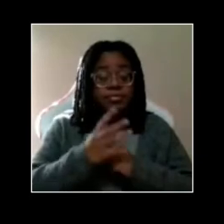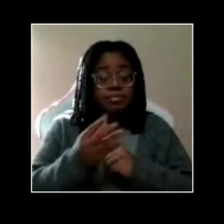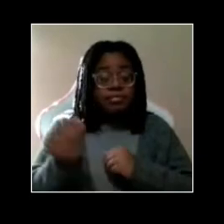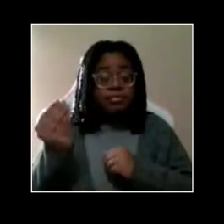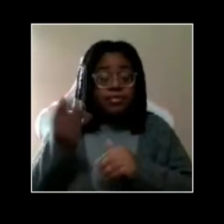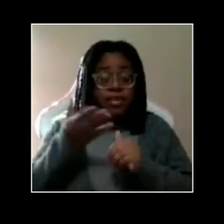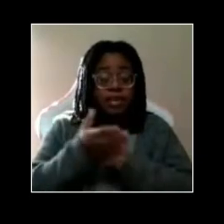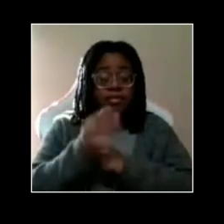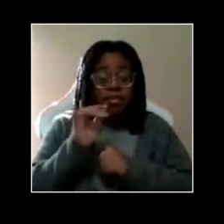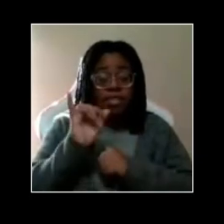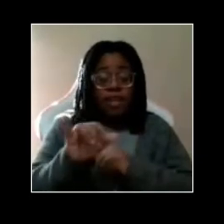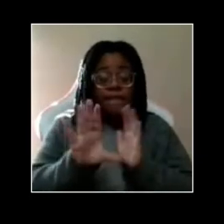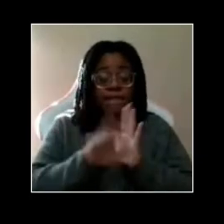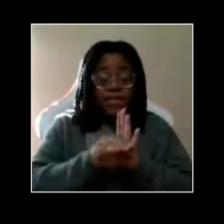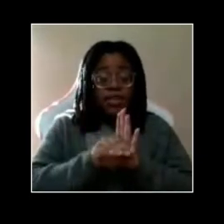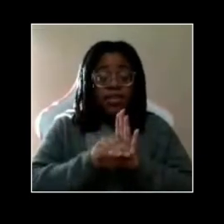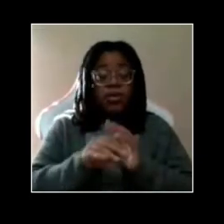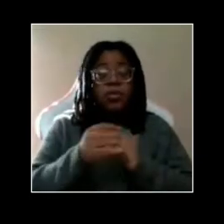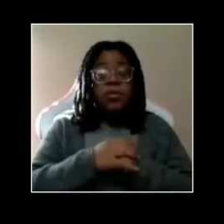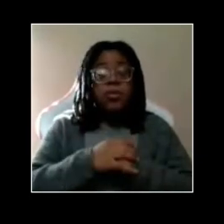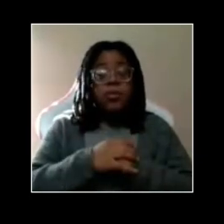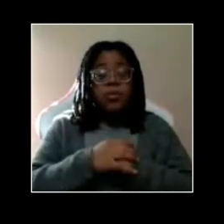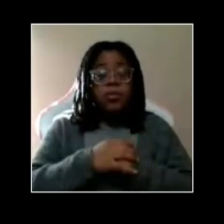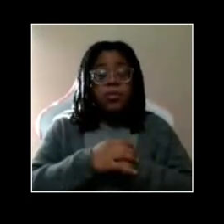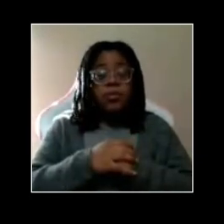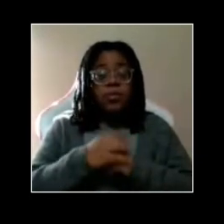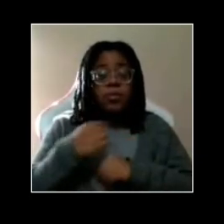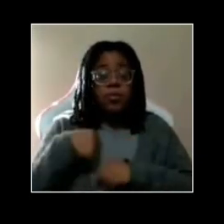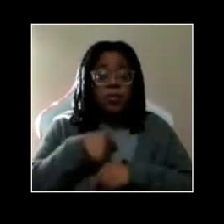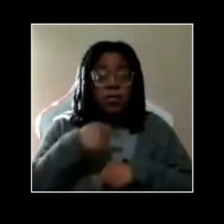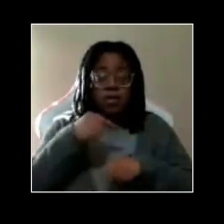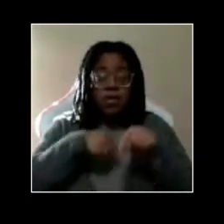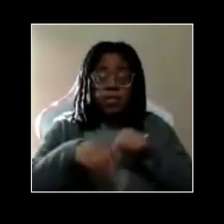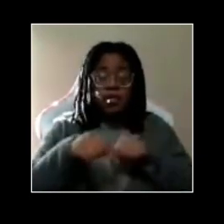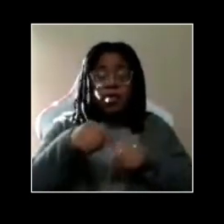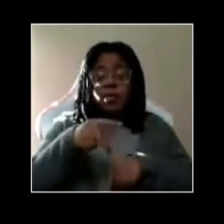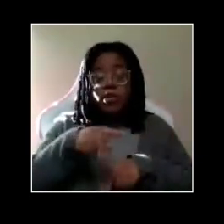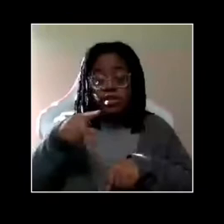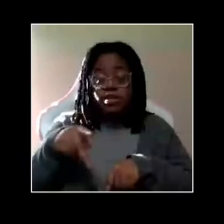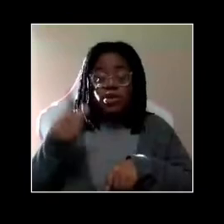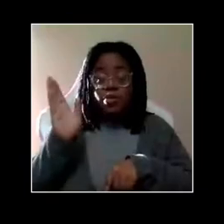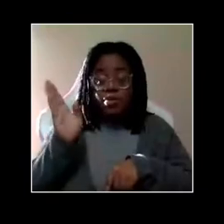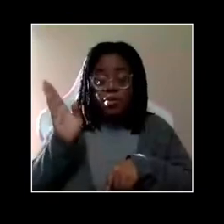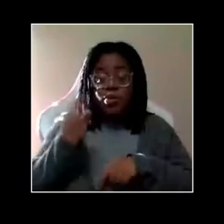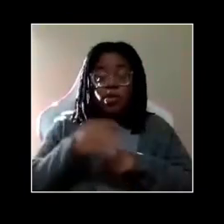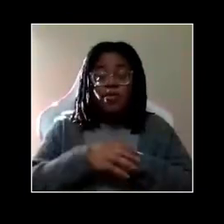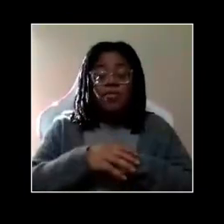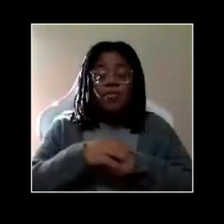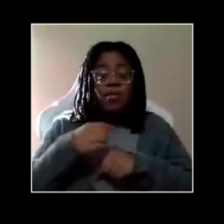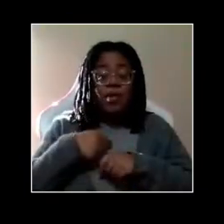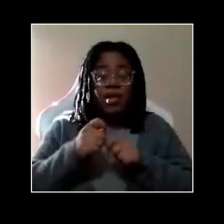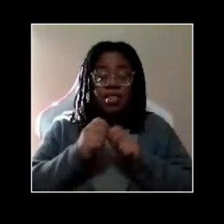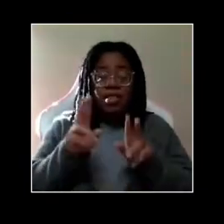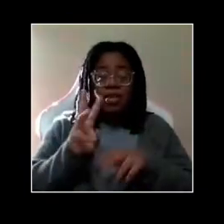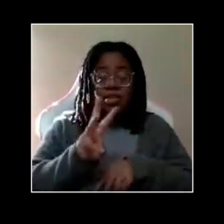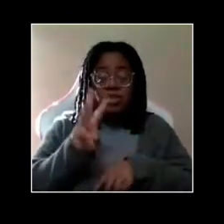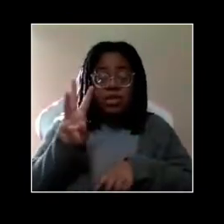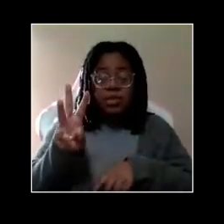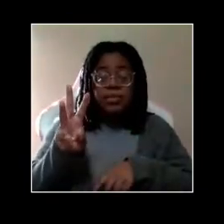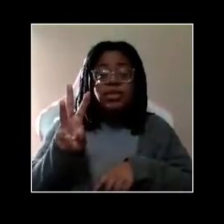after this video, we are going back to our presentation. We launched this website